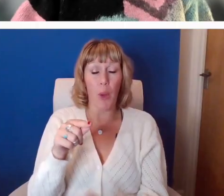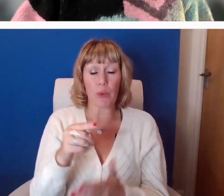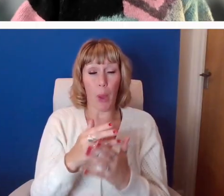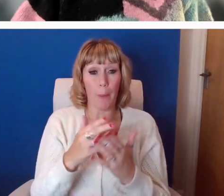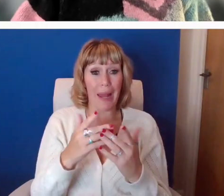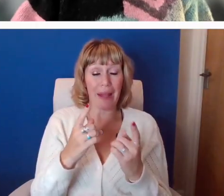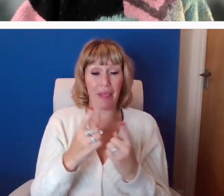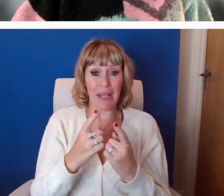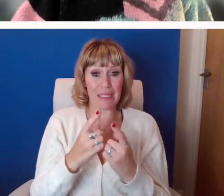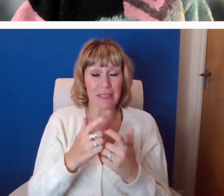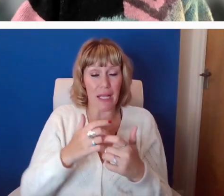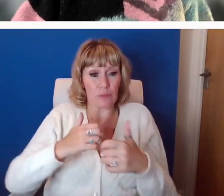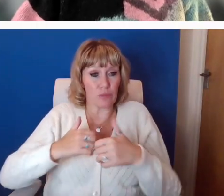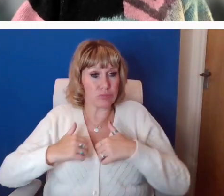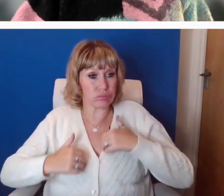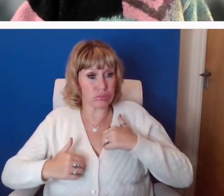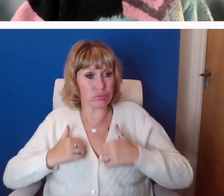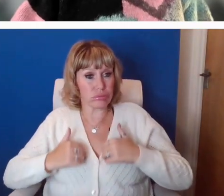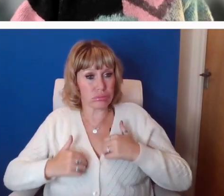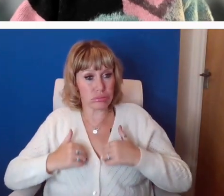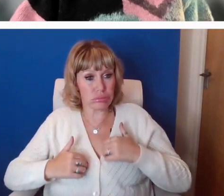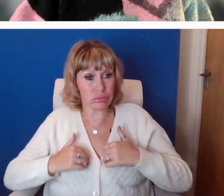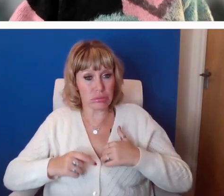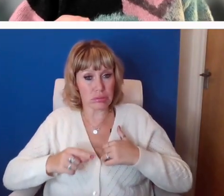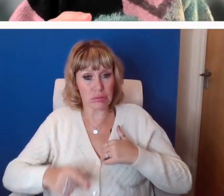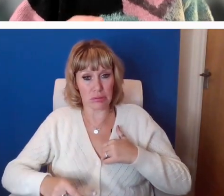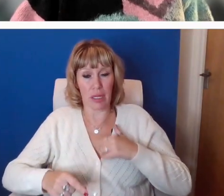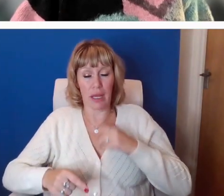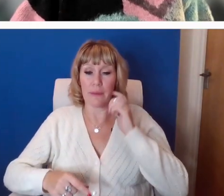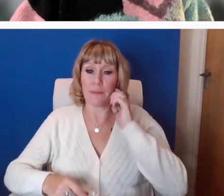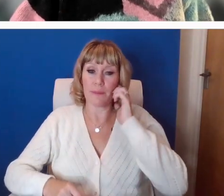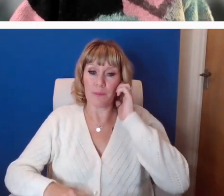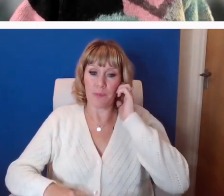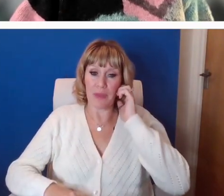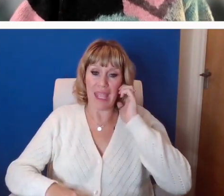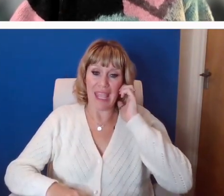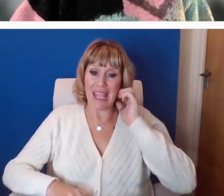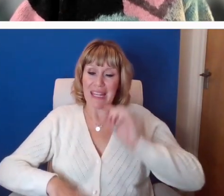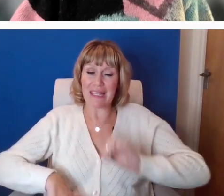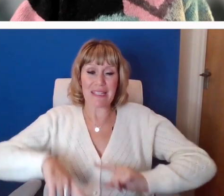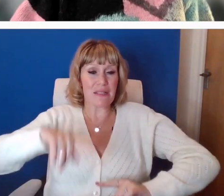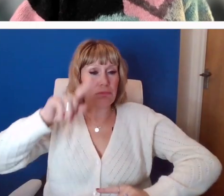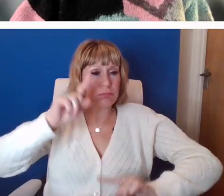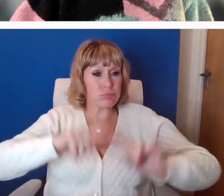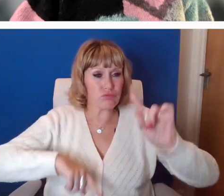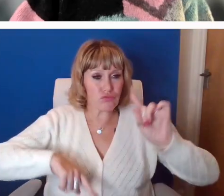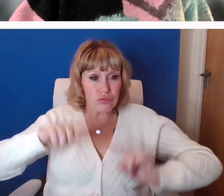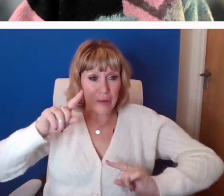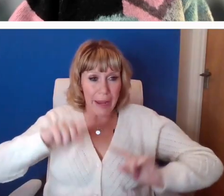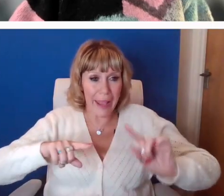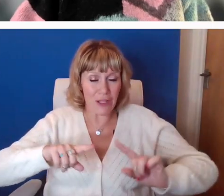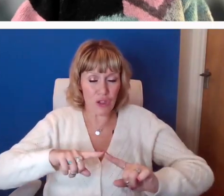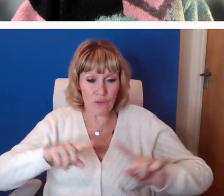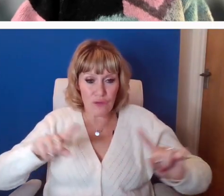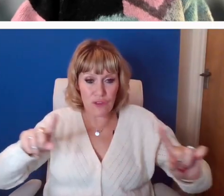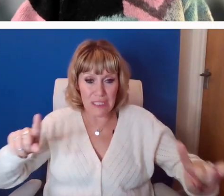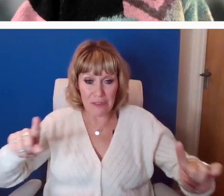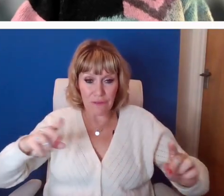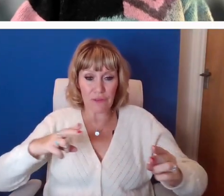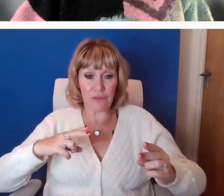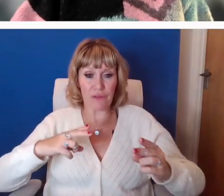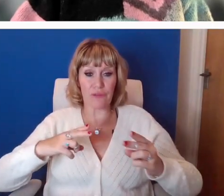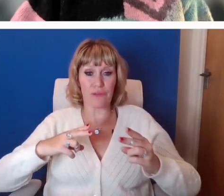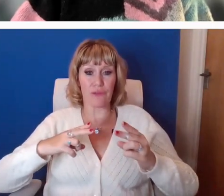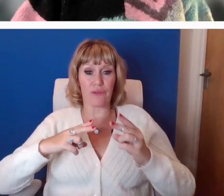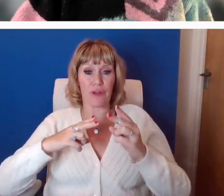so interesting and exciting about this show is the range of different media that women have used. And you've already seen